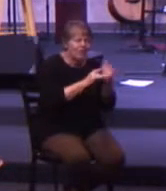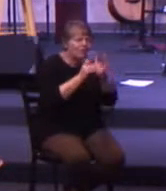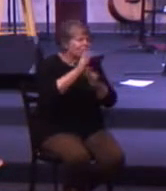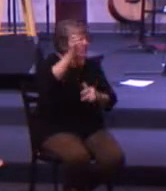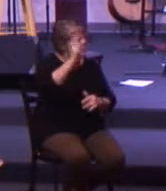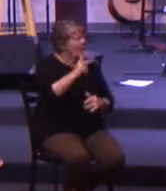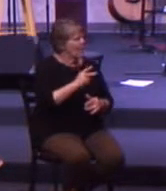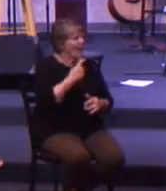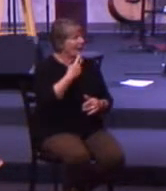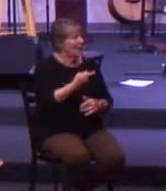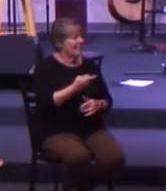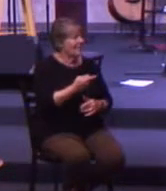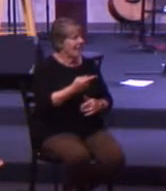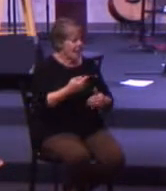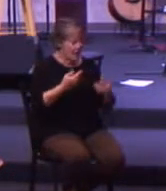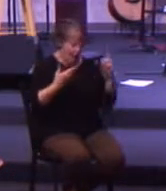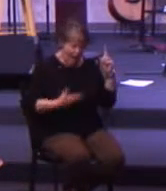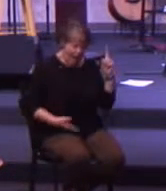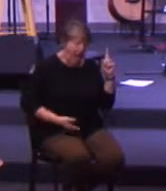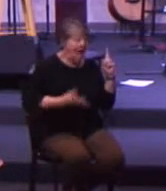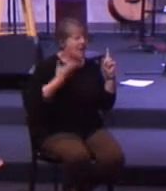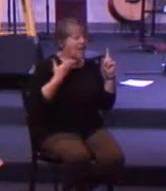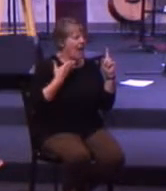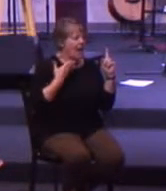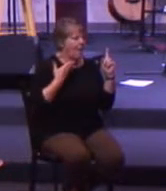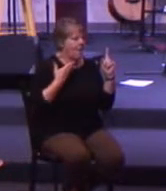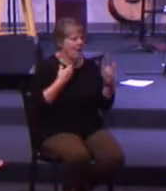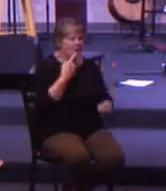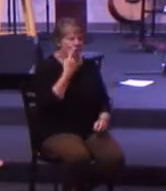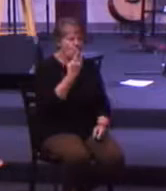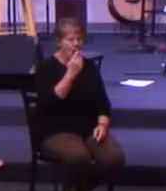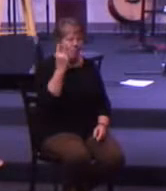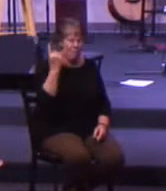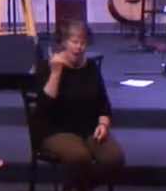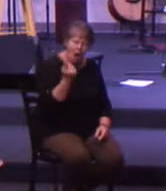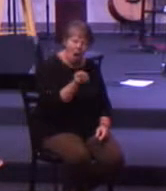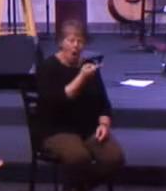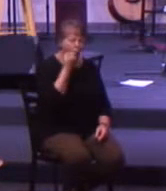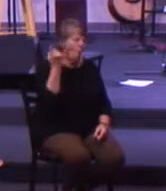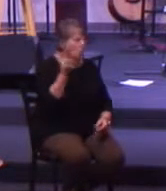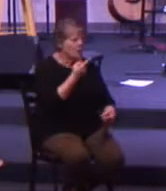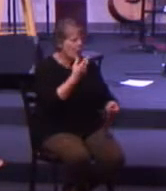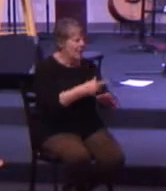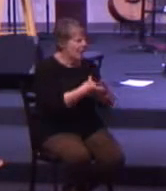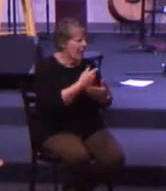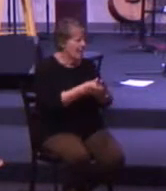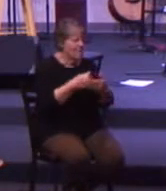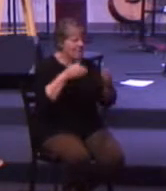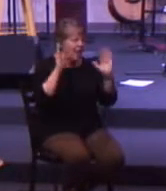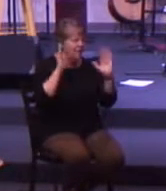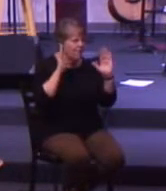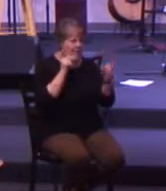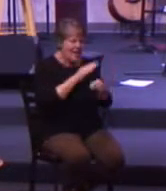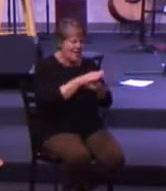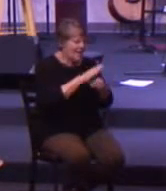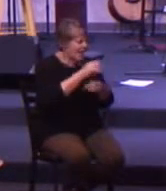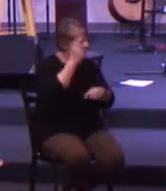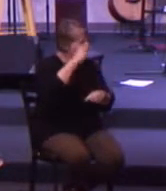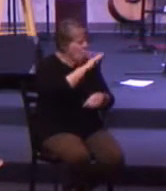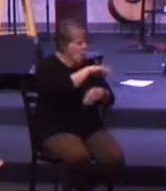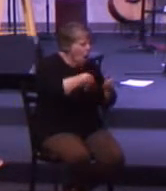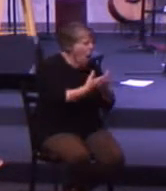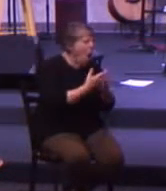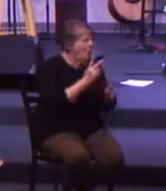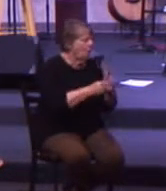am now the one and only Lamb whose blood is sufficient, not just for these people at this time, but for all people at all